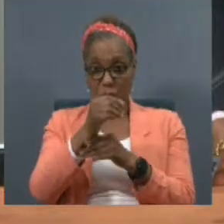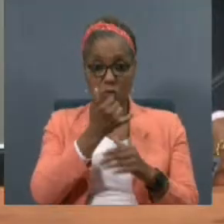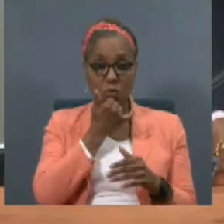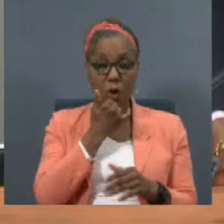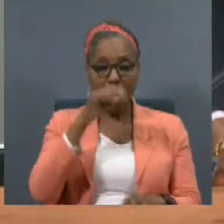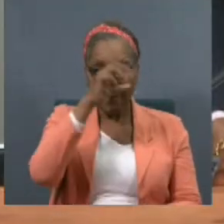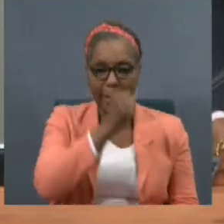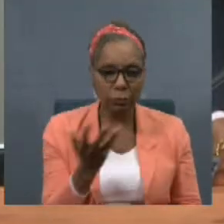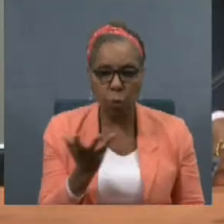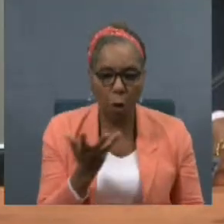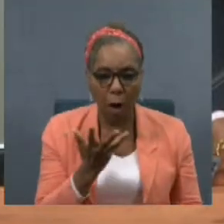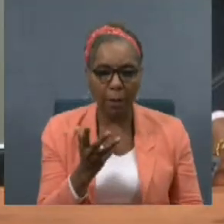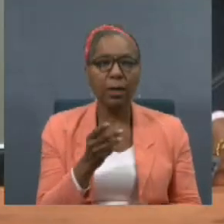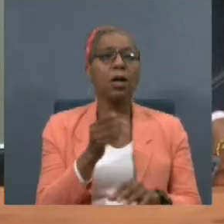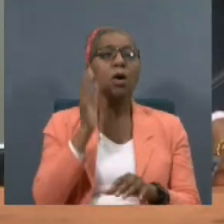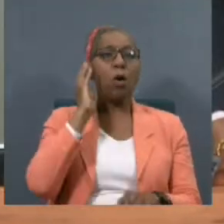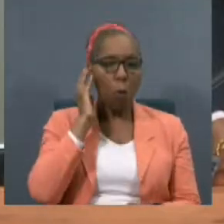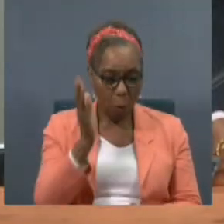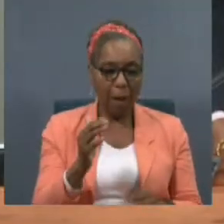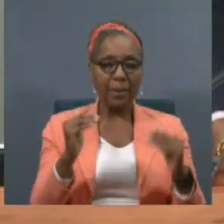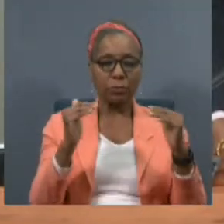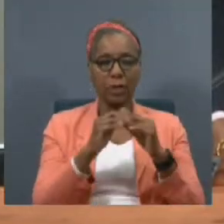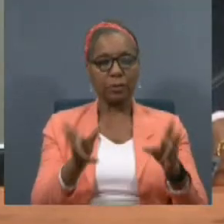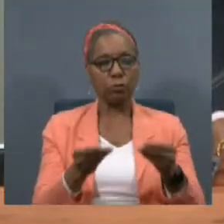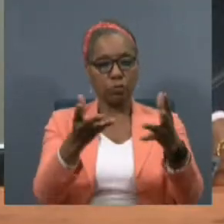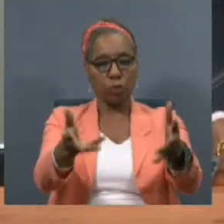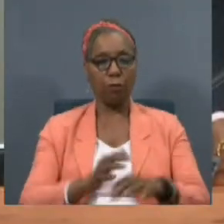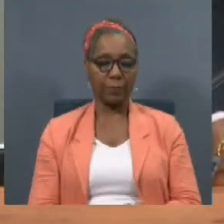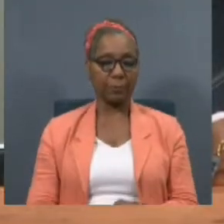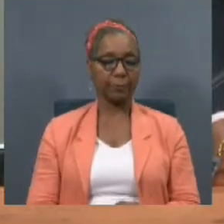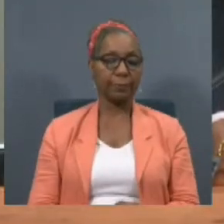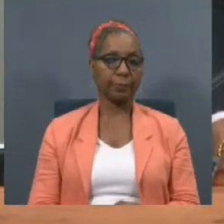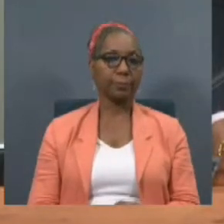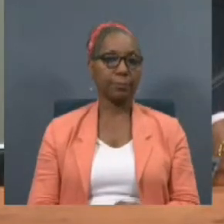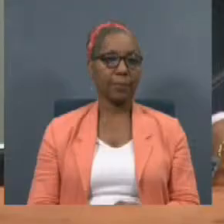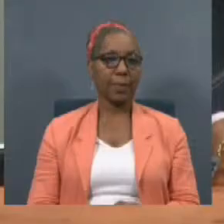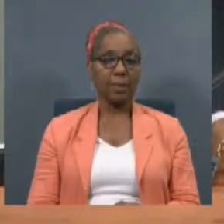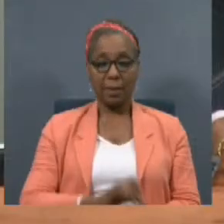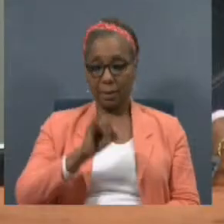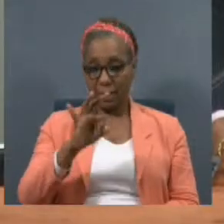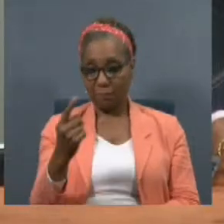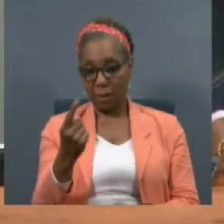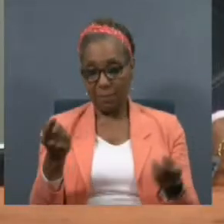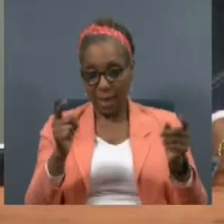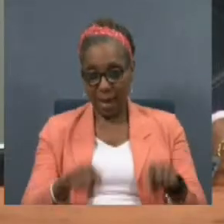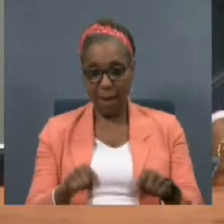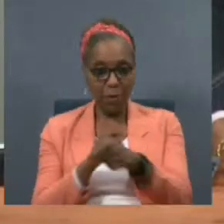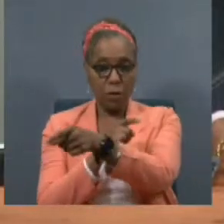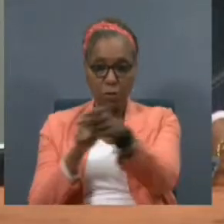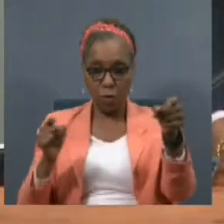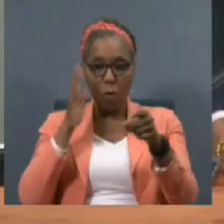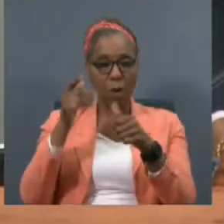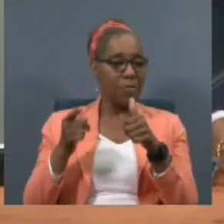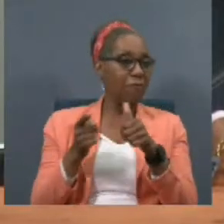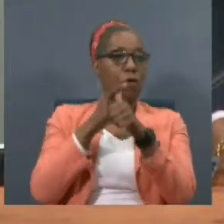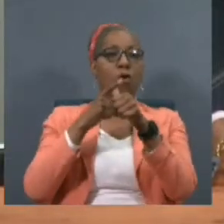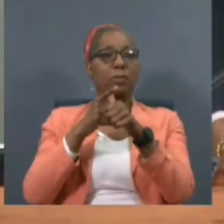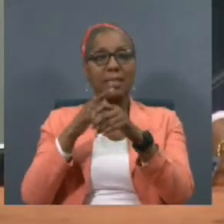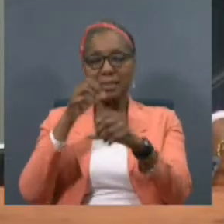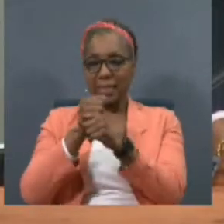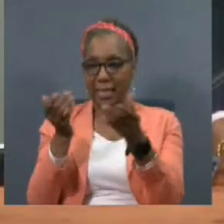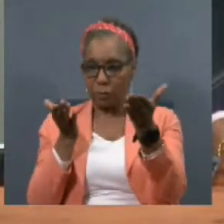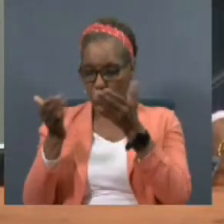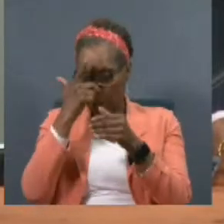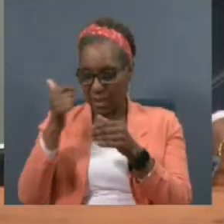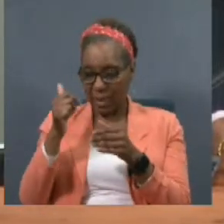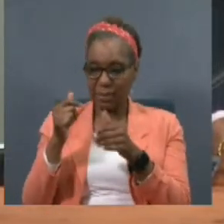guess what? There will be justice served. And if anything happens, then you are going to be the first to get served because you